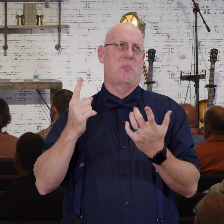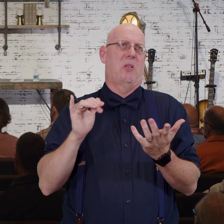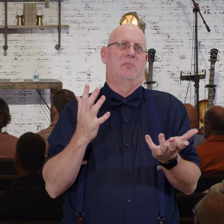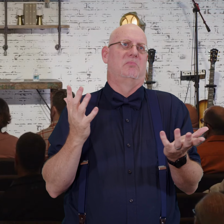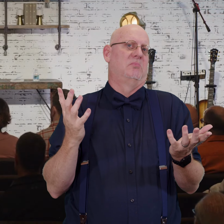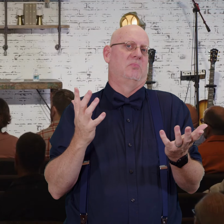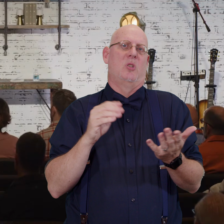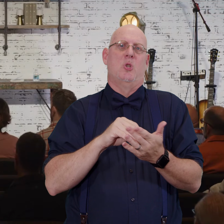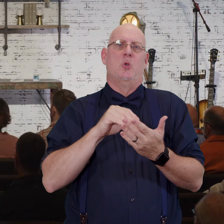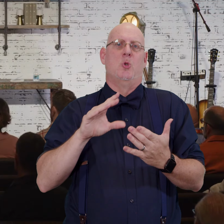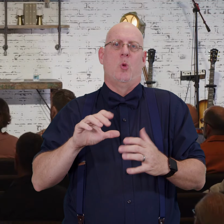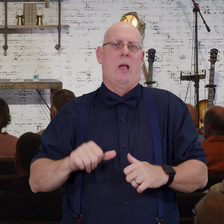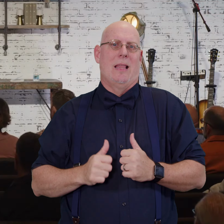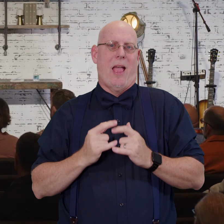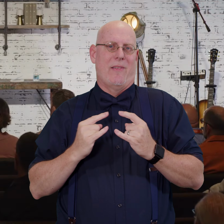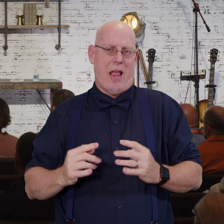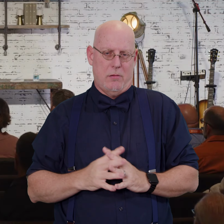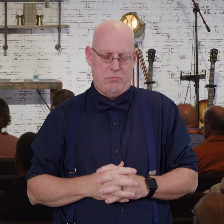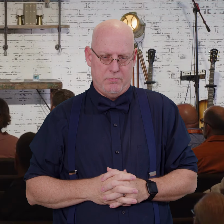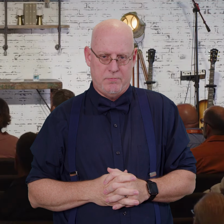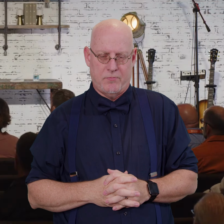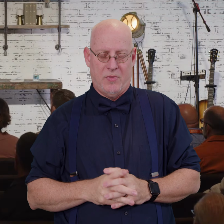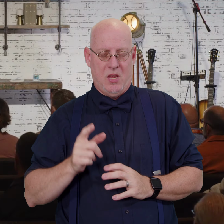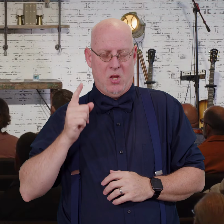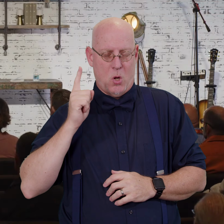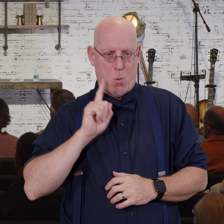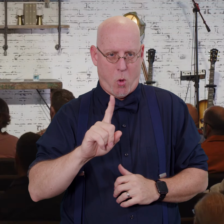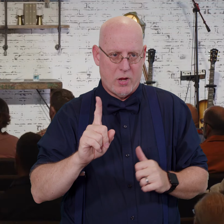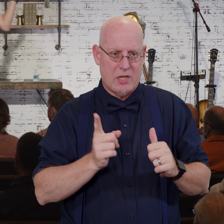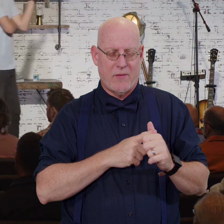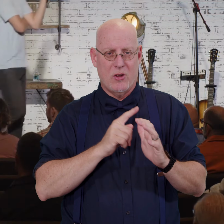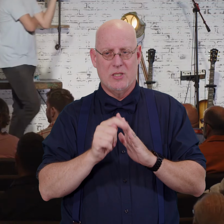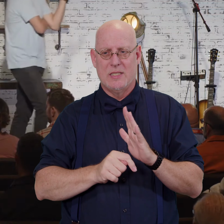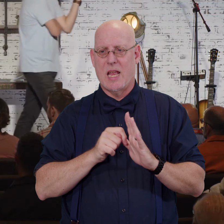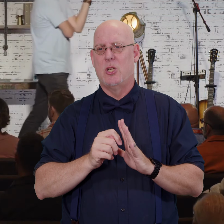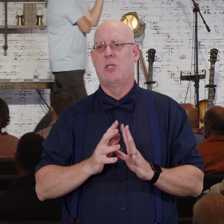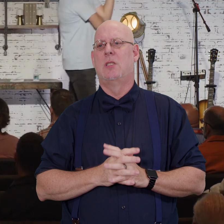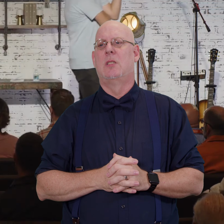something like student life camp. And I walk into the first session,